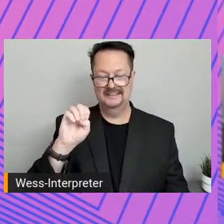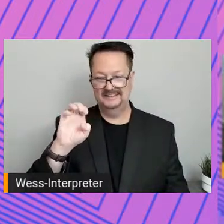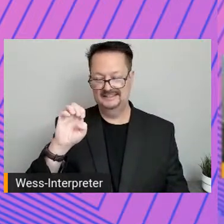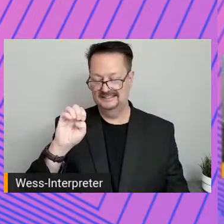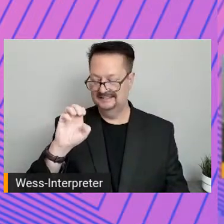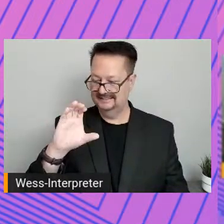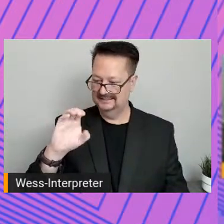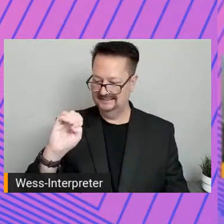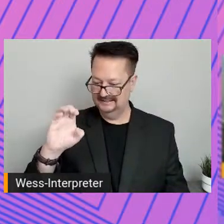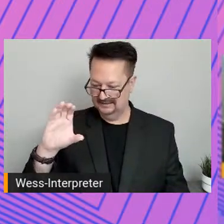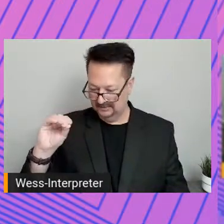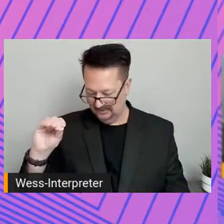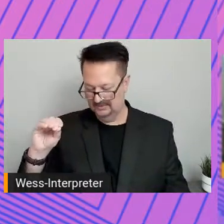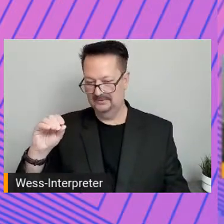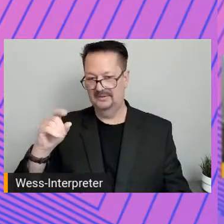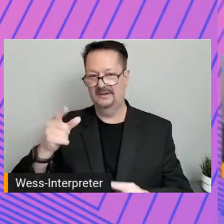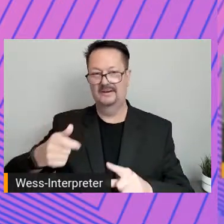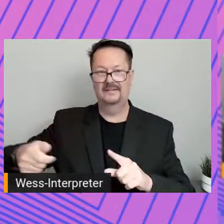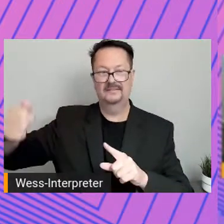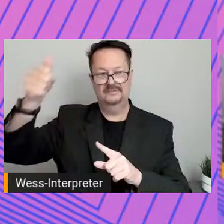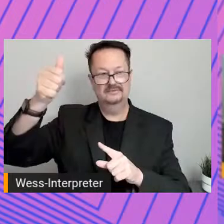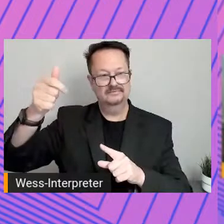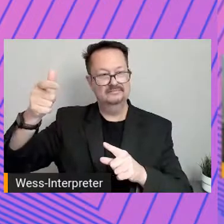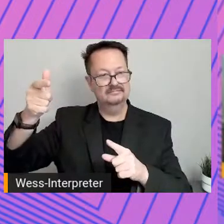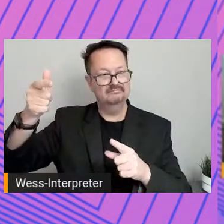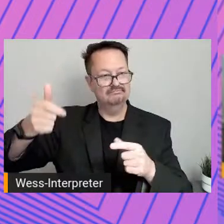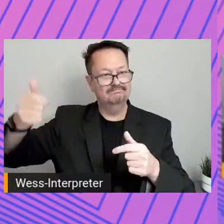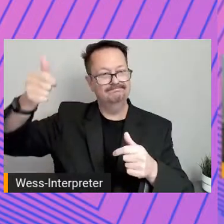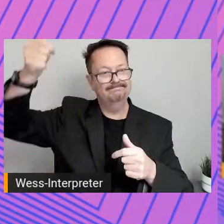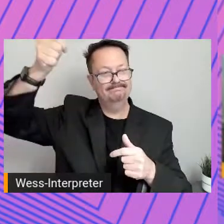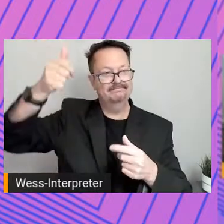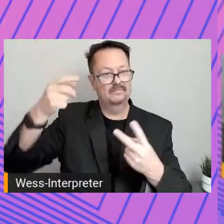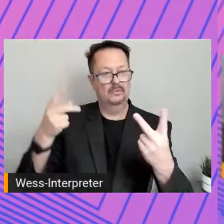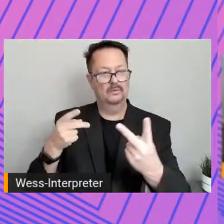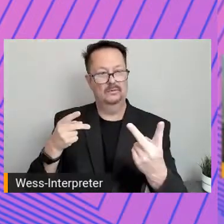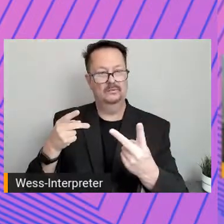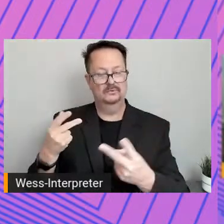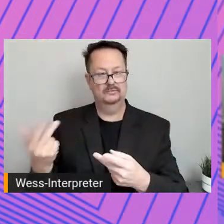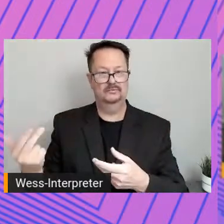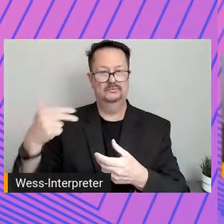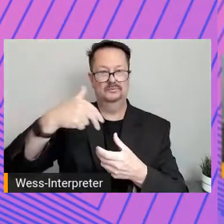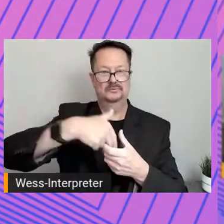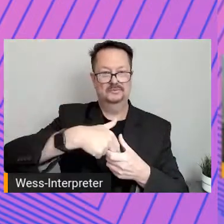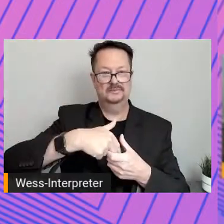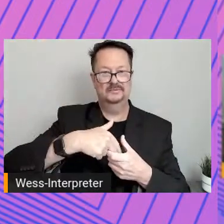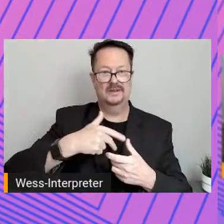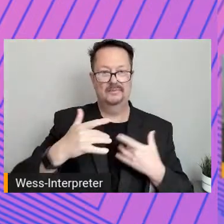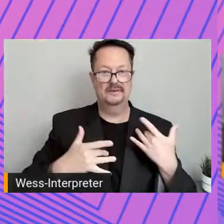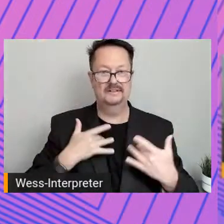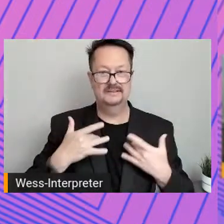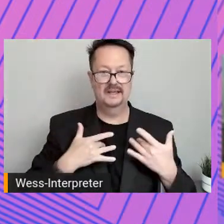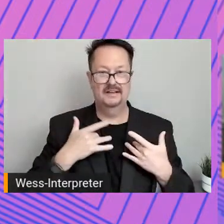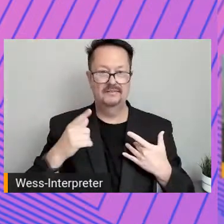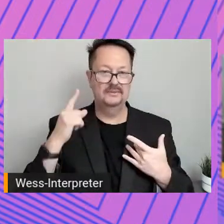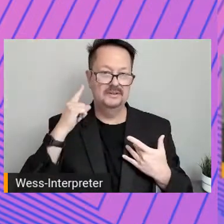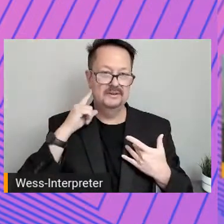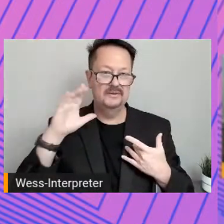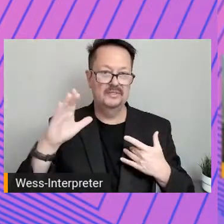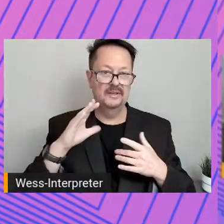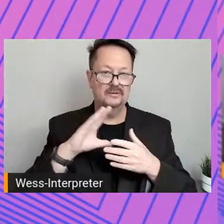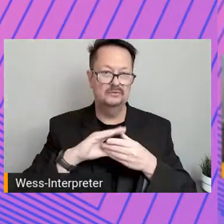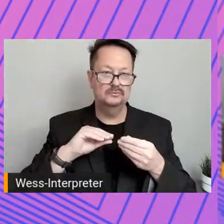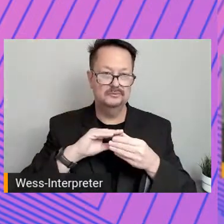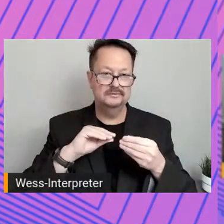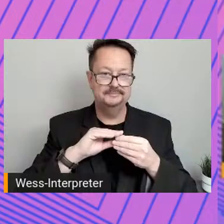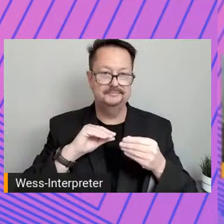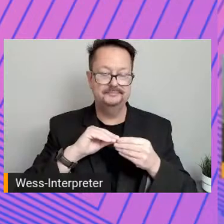technical evangelist at SUSE. We really appreciate their participation today, and I cannot wait for you to hear their stories. After